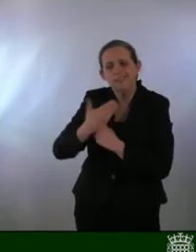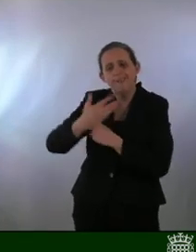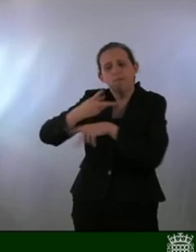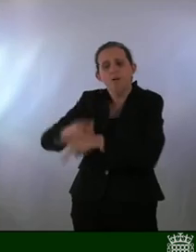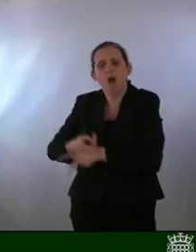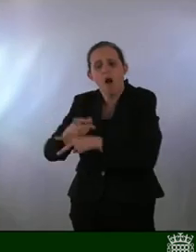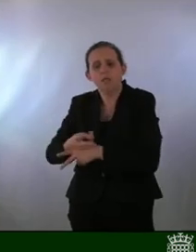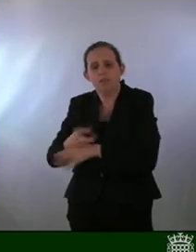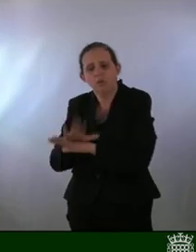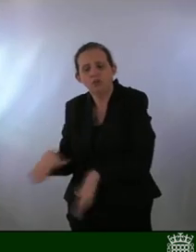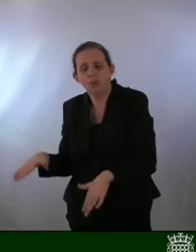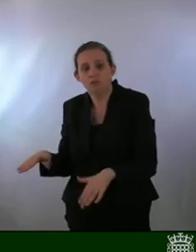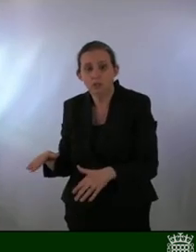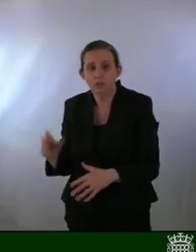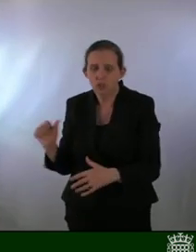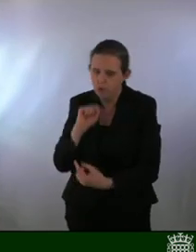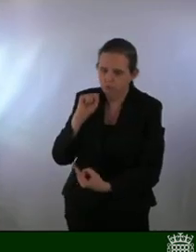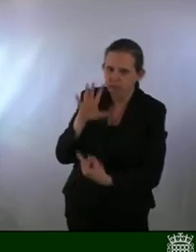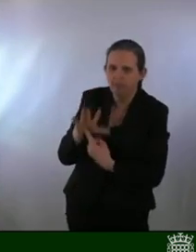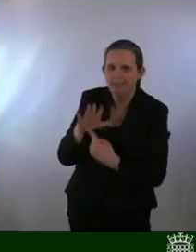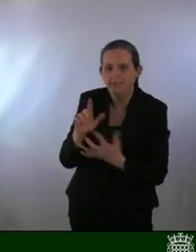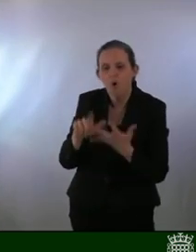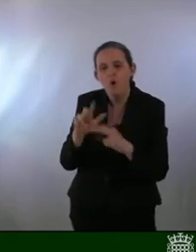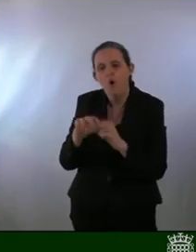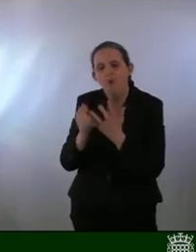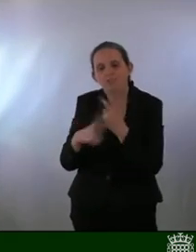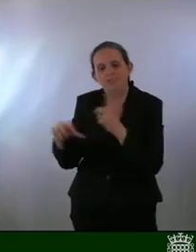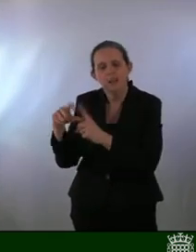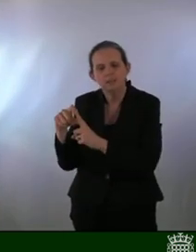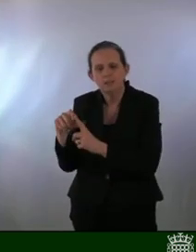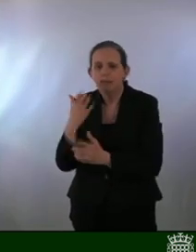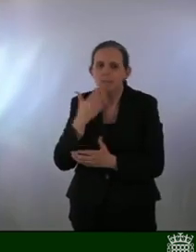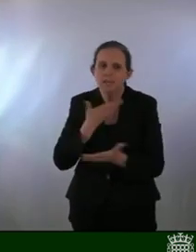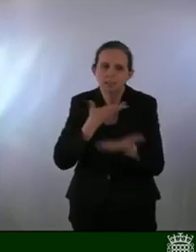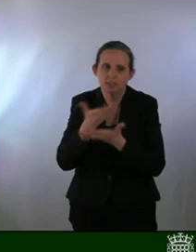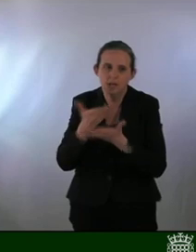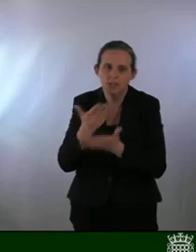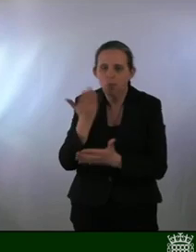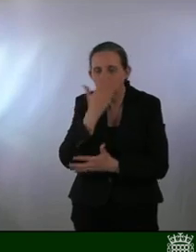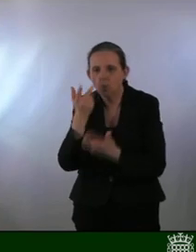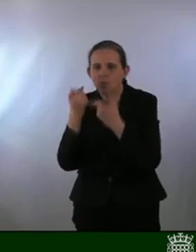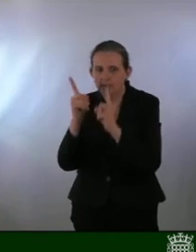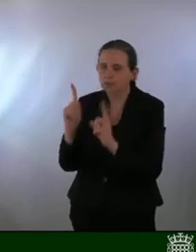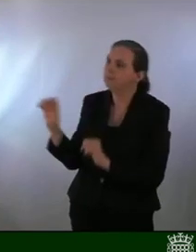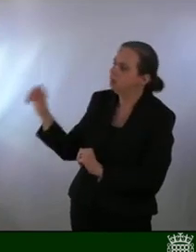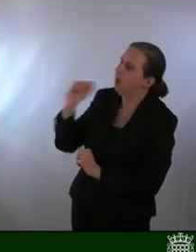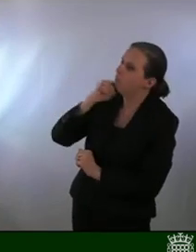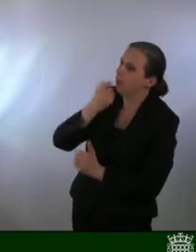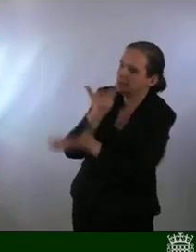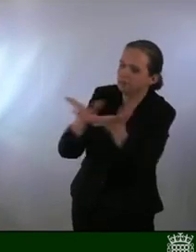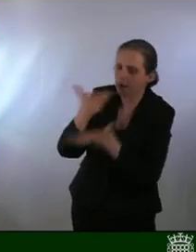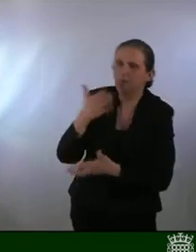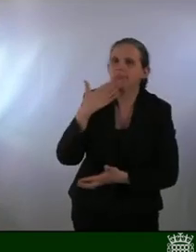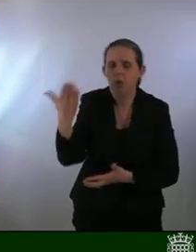the priority for Ofsted. Will he discuss that with the Schools Minister? I will. She makes a very good point. Andrew Griffith.